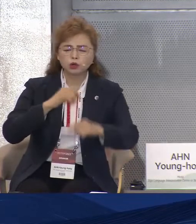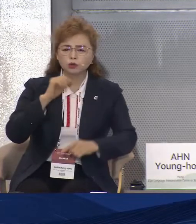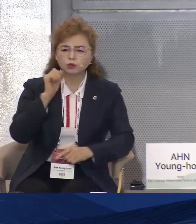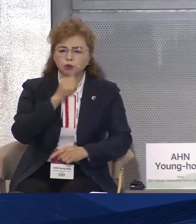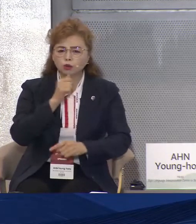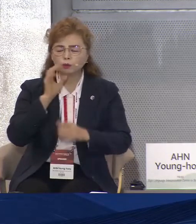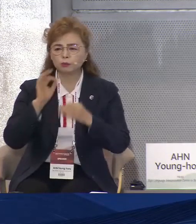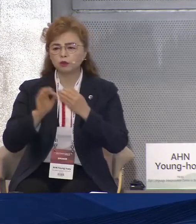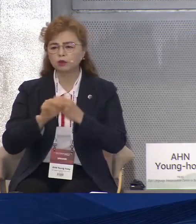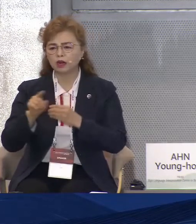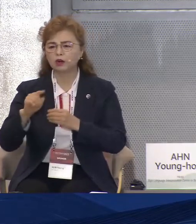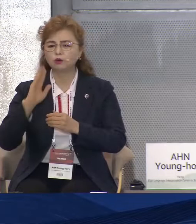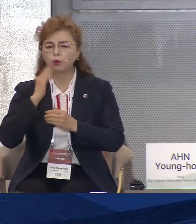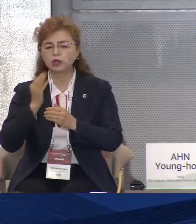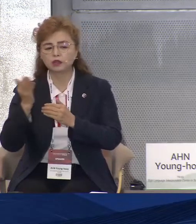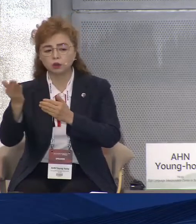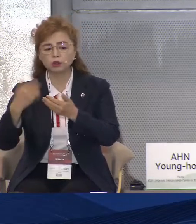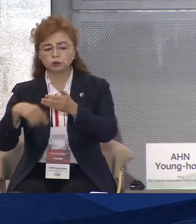And